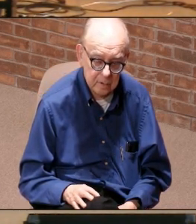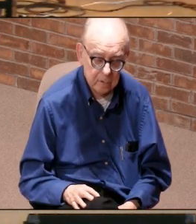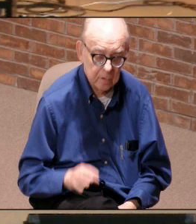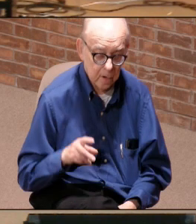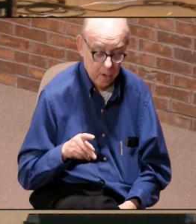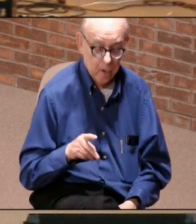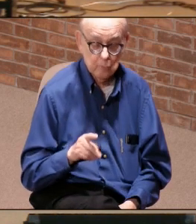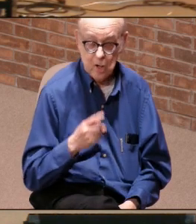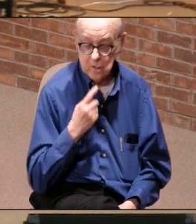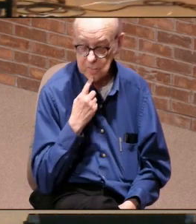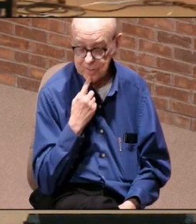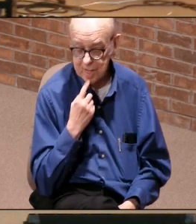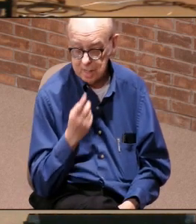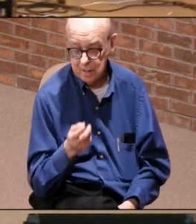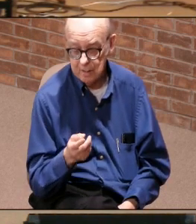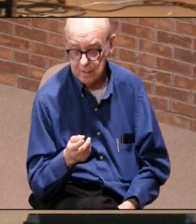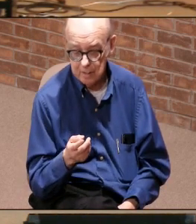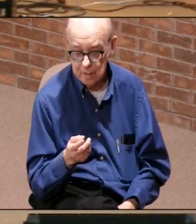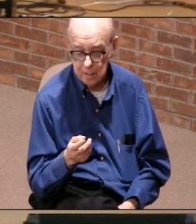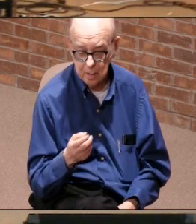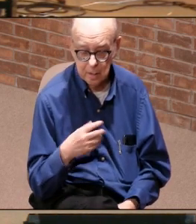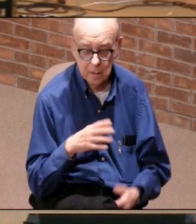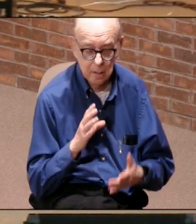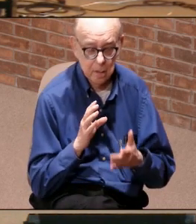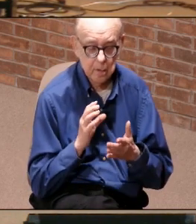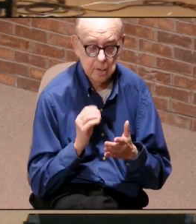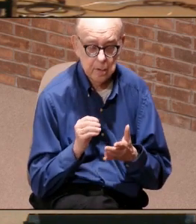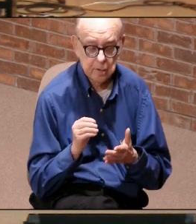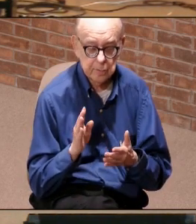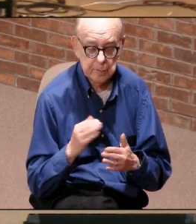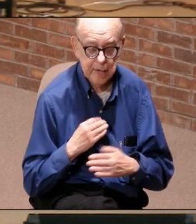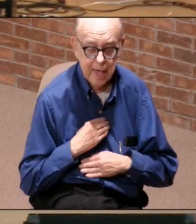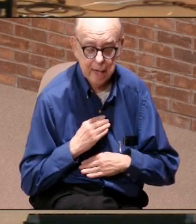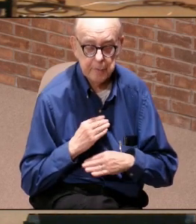Paul says, I've learned to be content